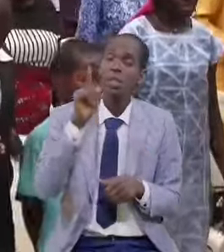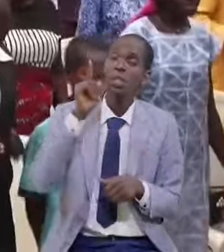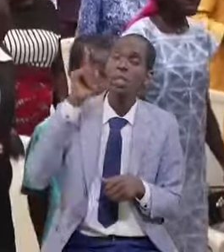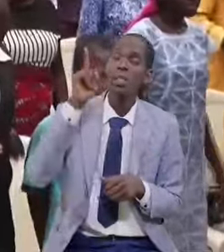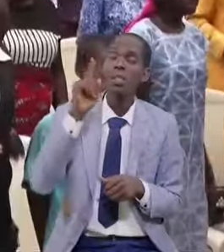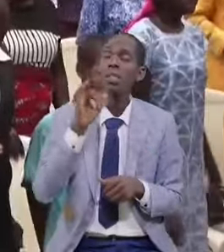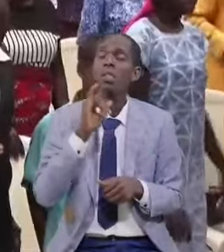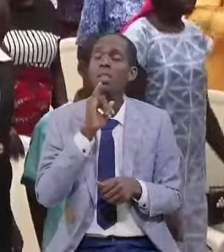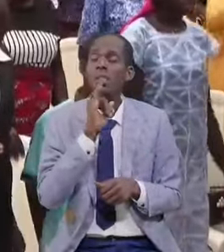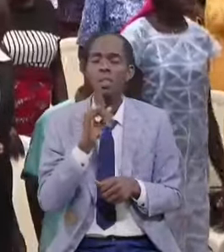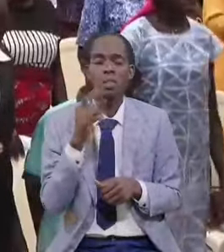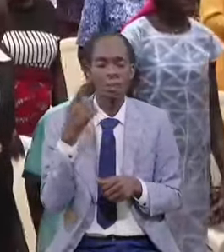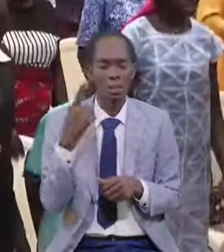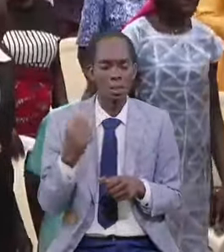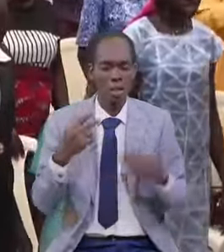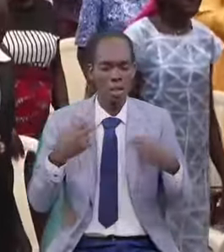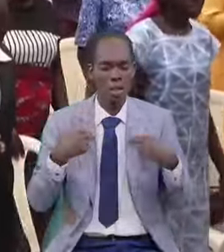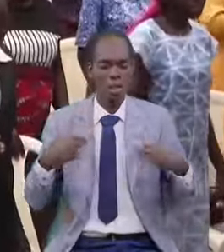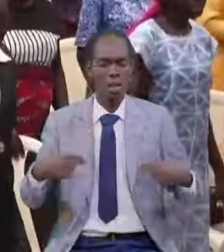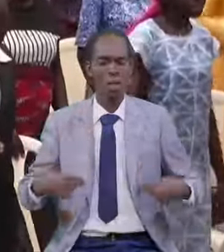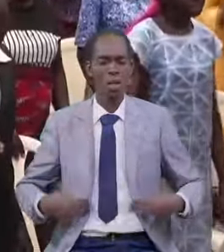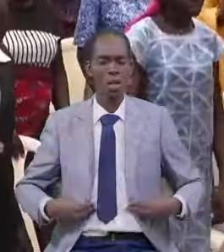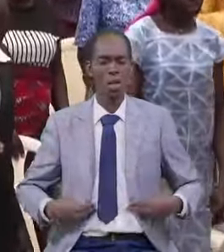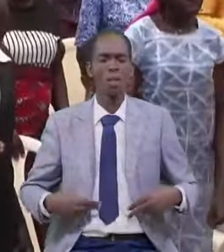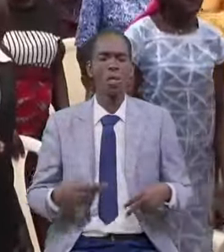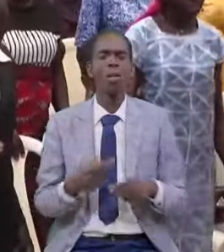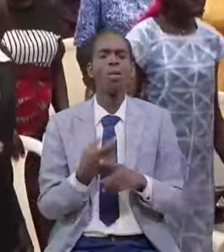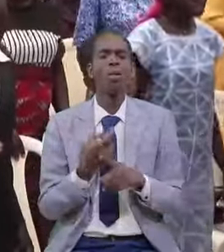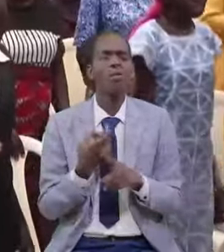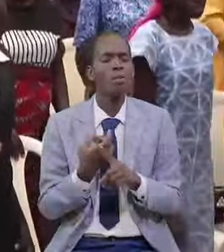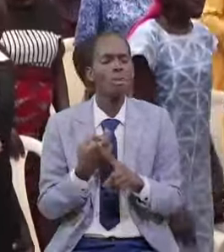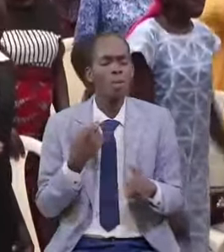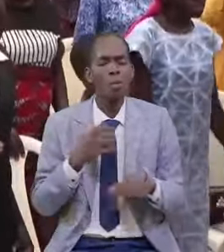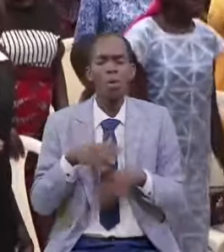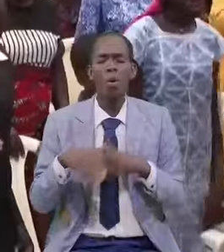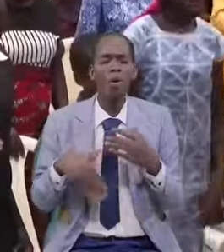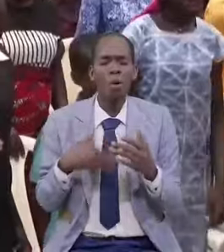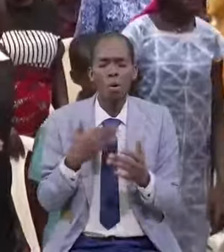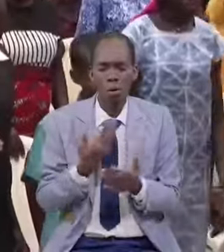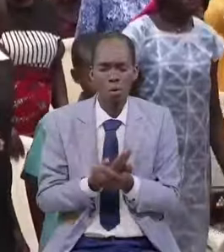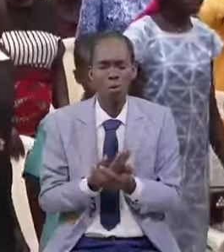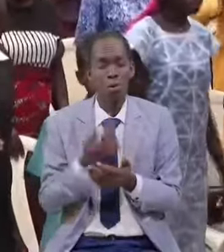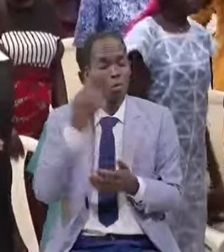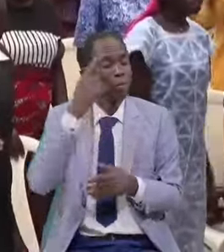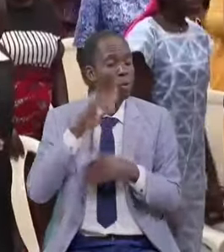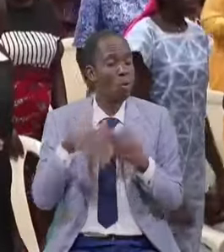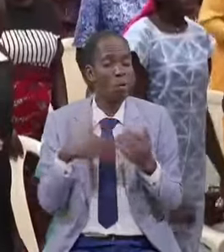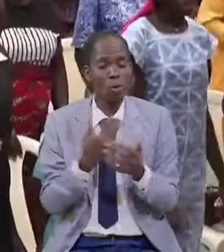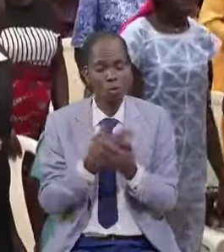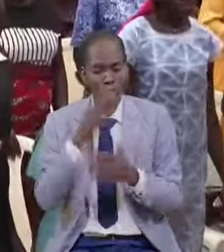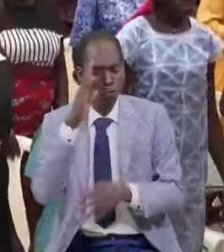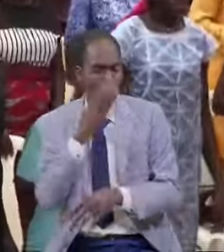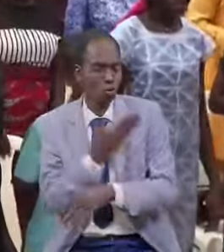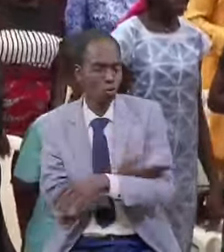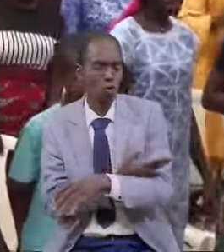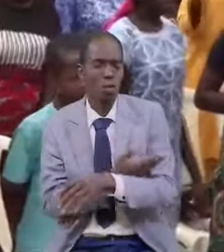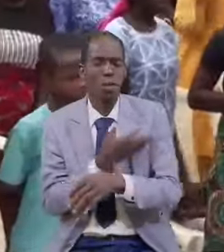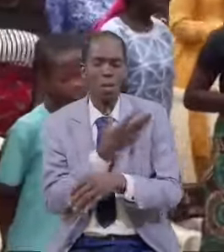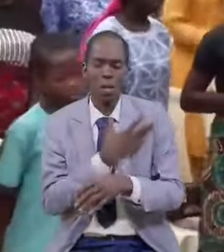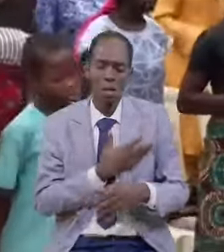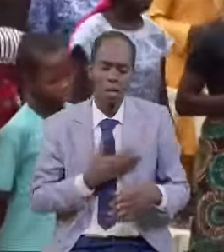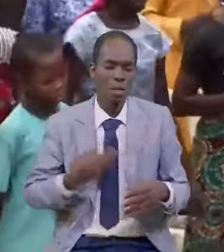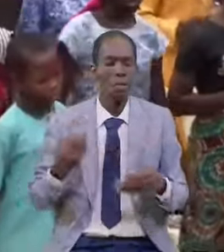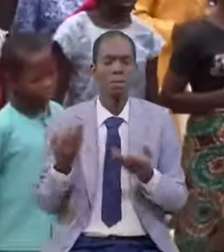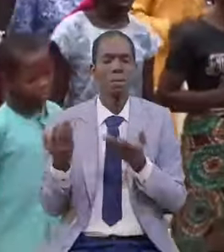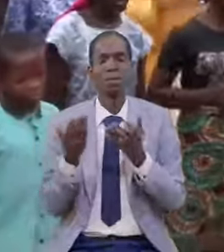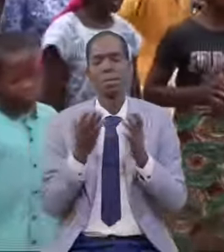Sons and servants for All Sons and servants is the hair he's the hair he's the hair